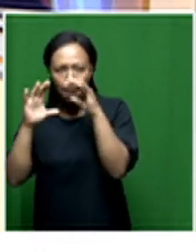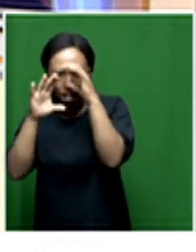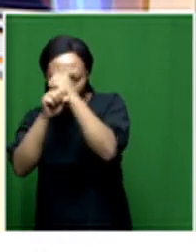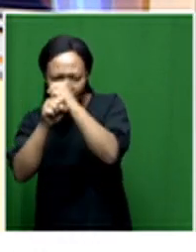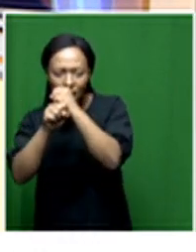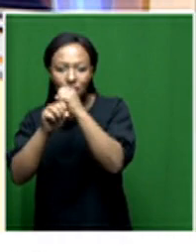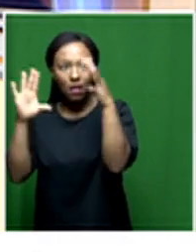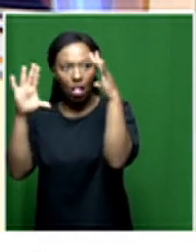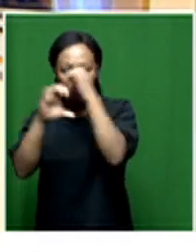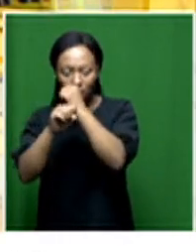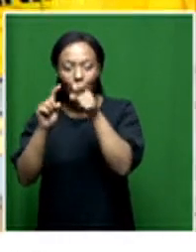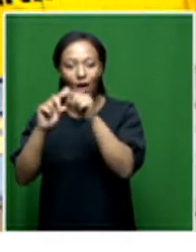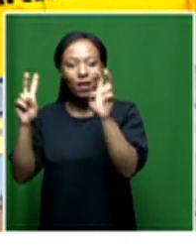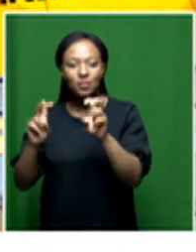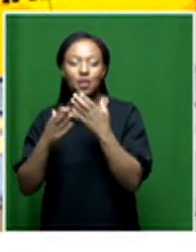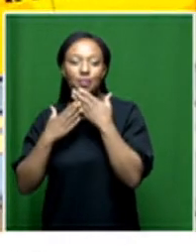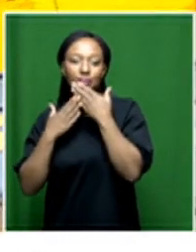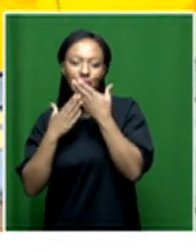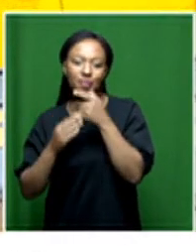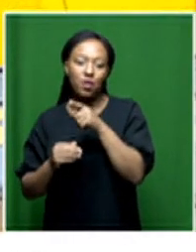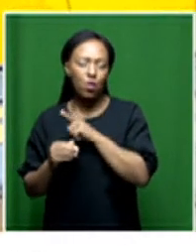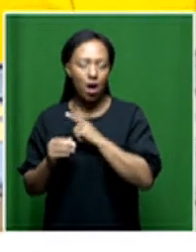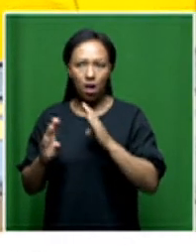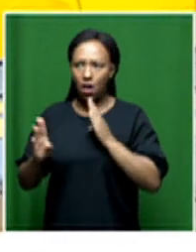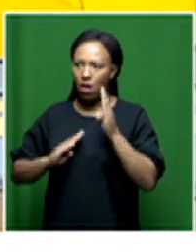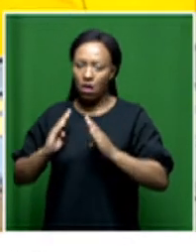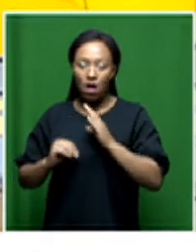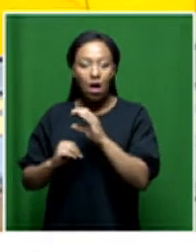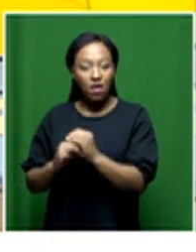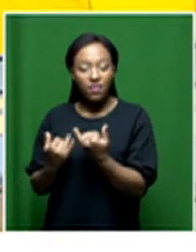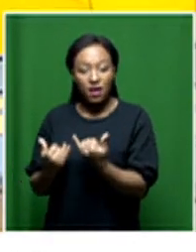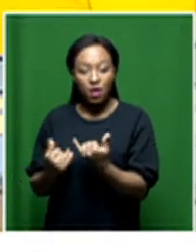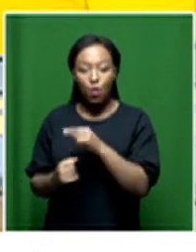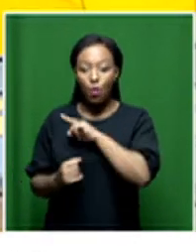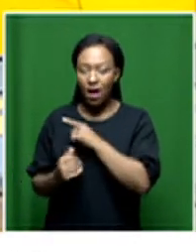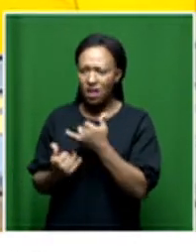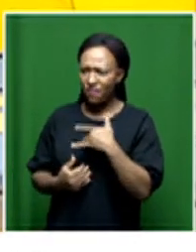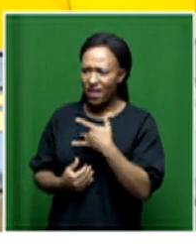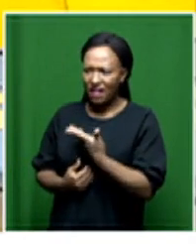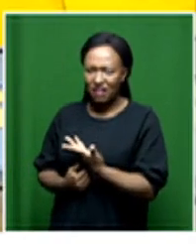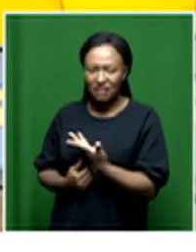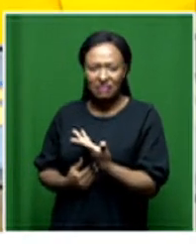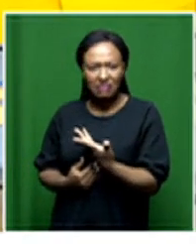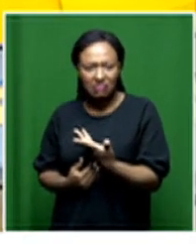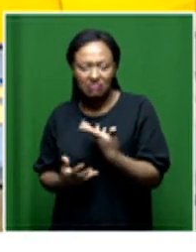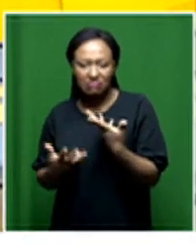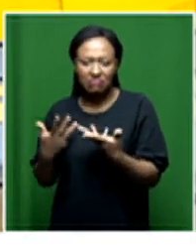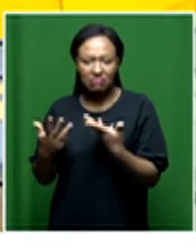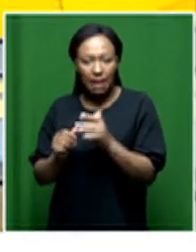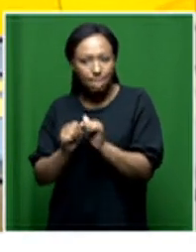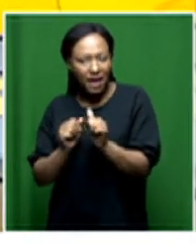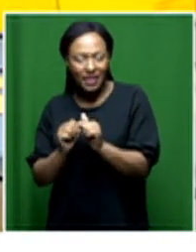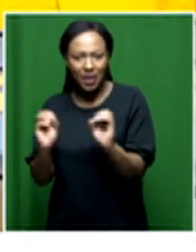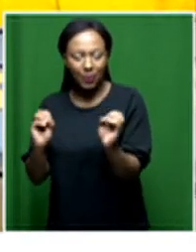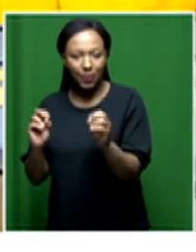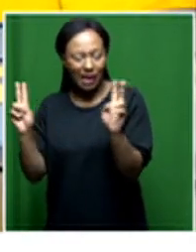And, you know, it's getting frustration, very, very frustrating, Clyde, because it just feels like it's not getting any better and